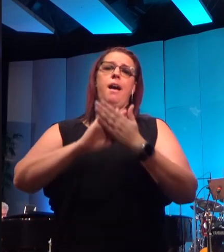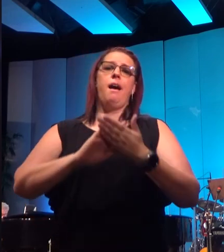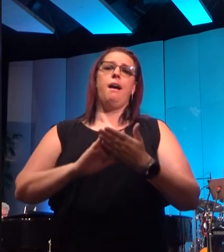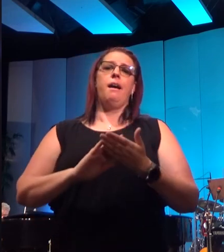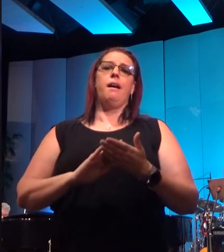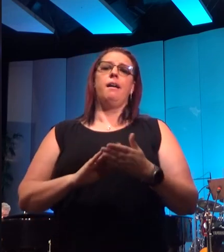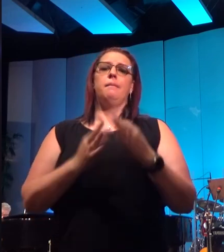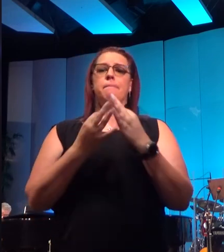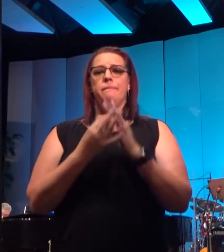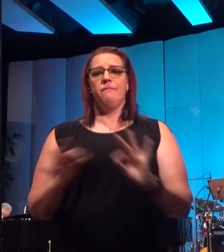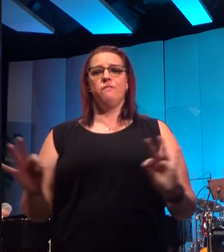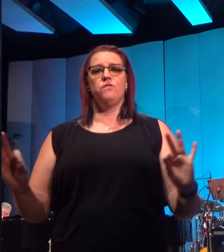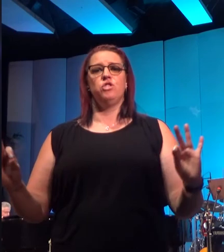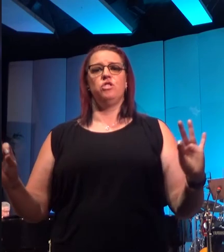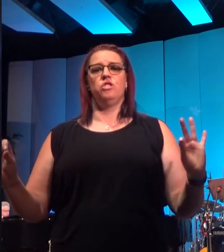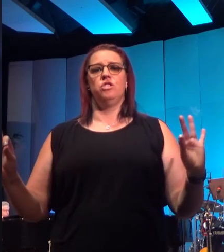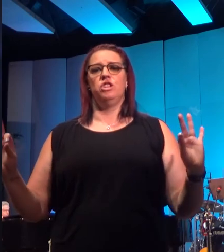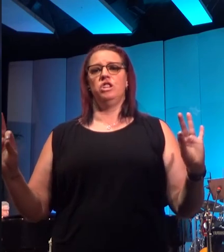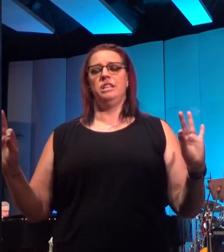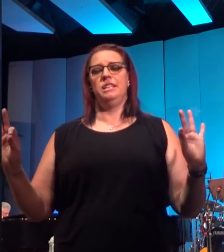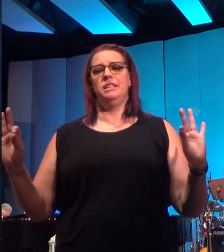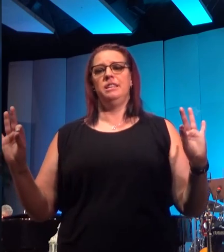am free.